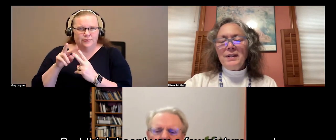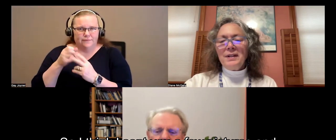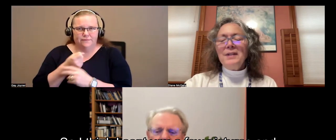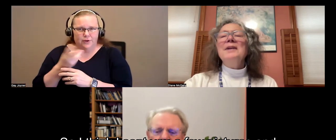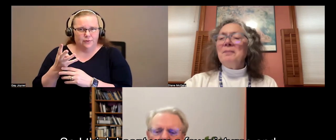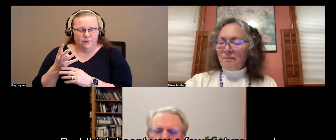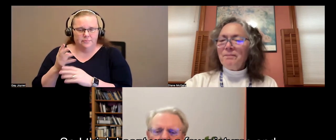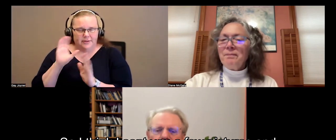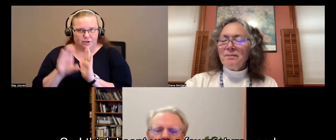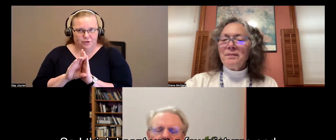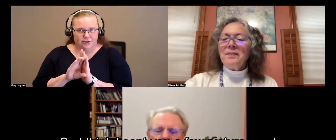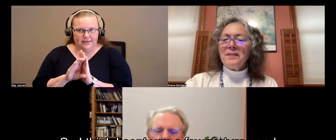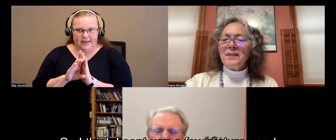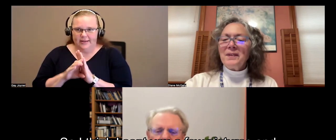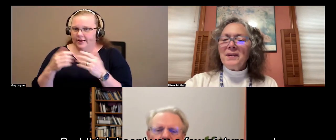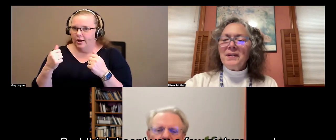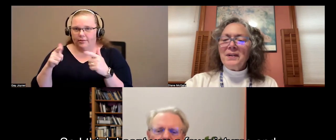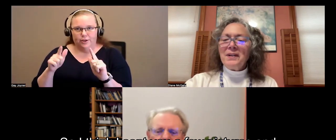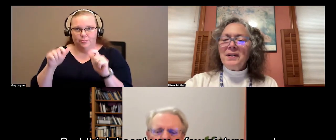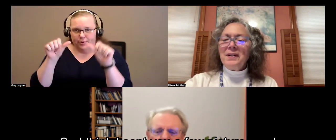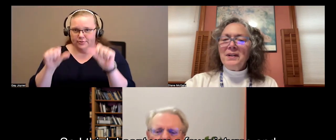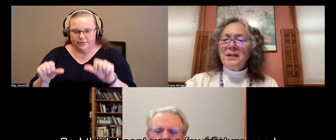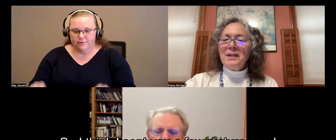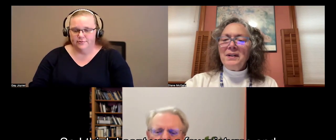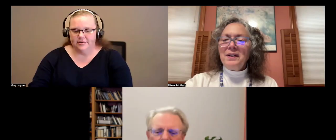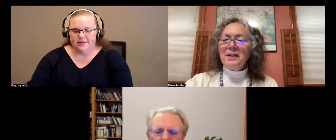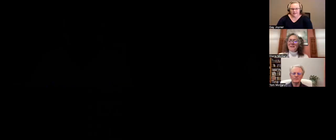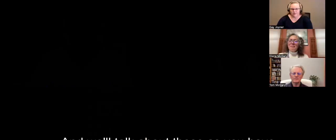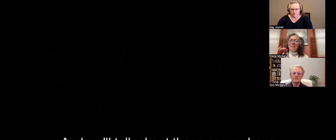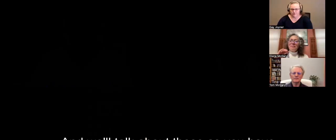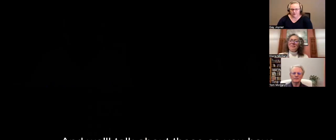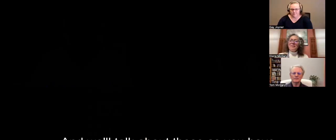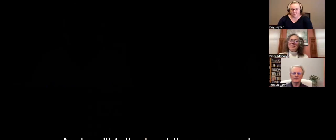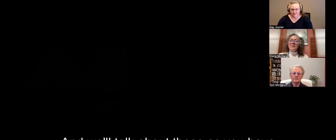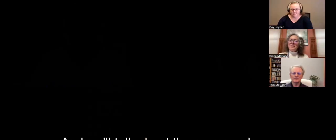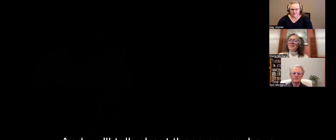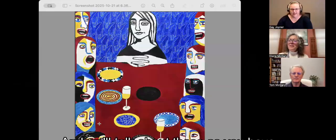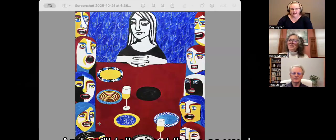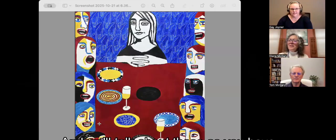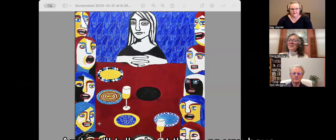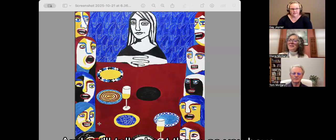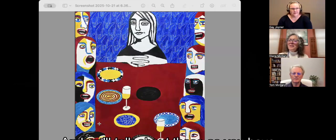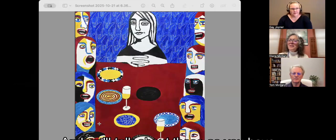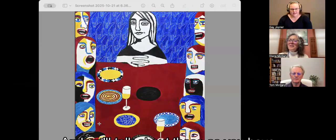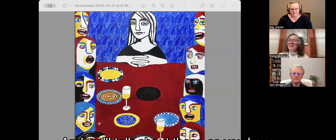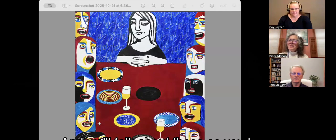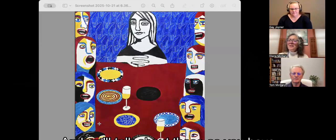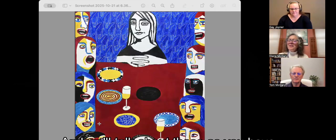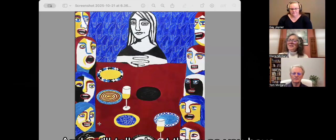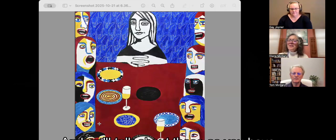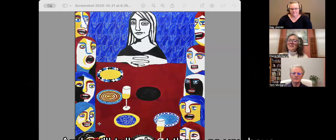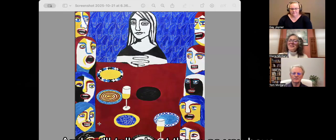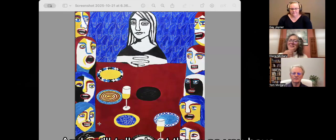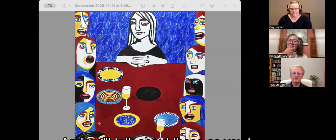sent you a few pictures and I'll let you post those and we'll talk about those um,